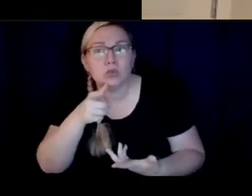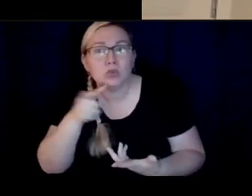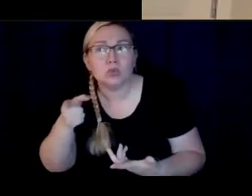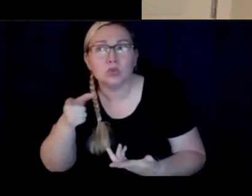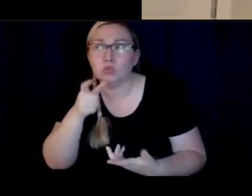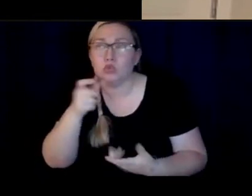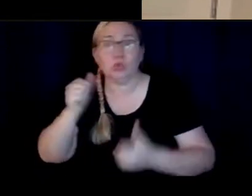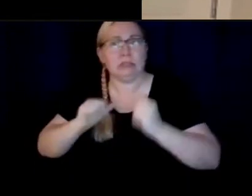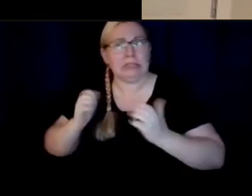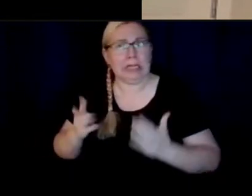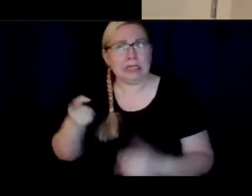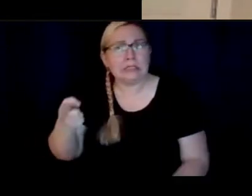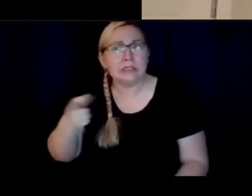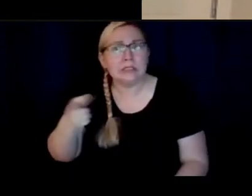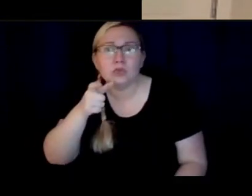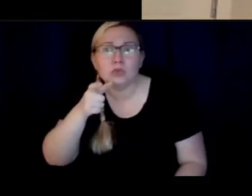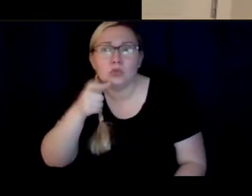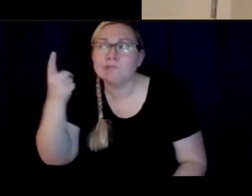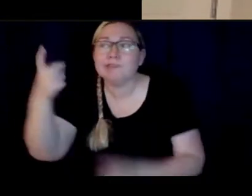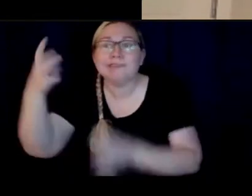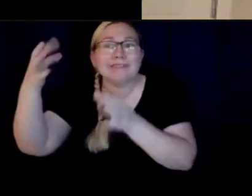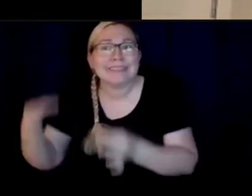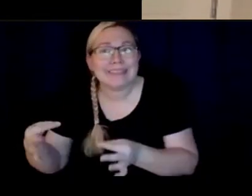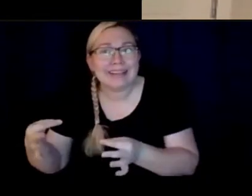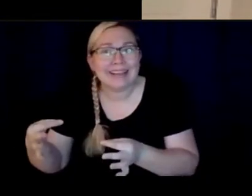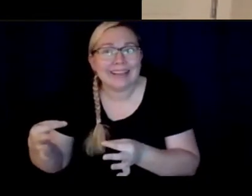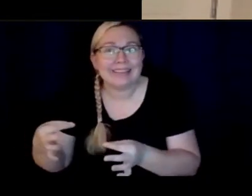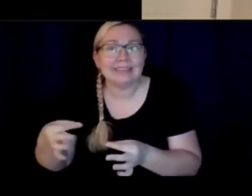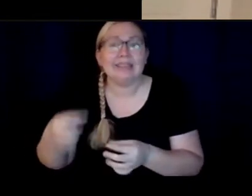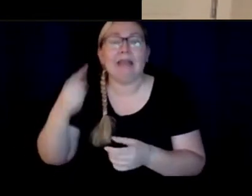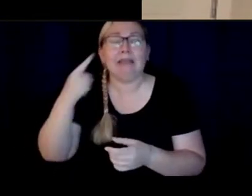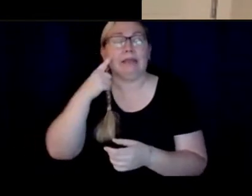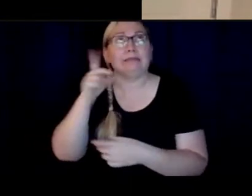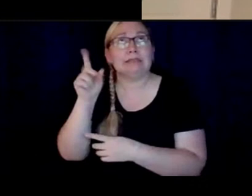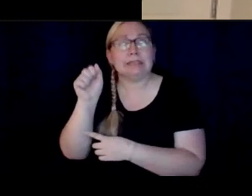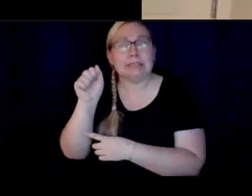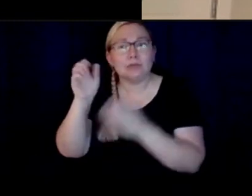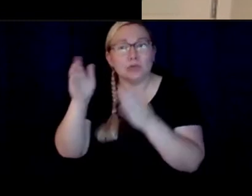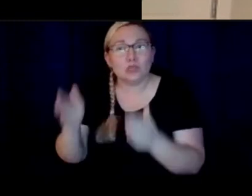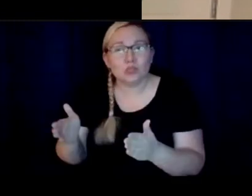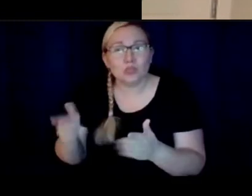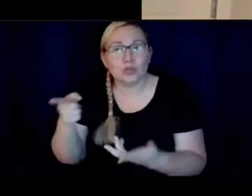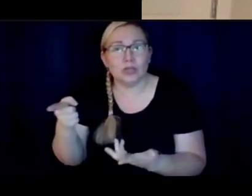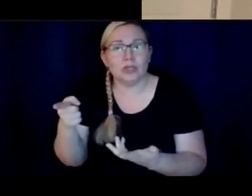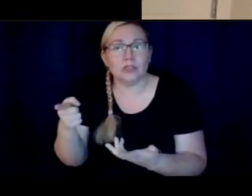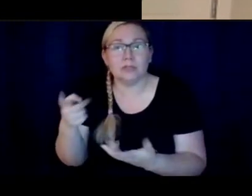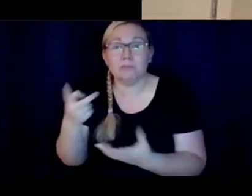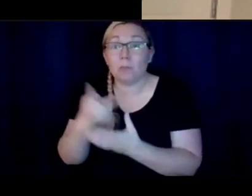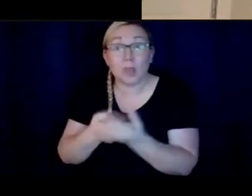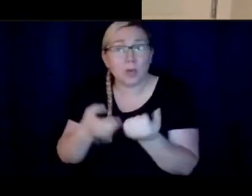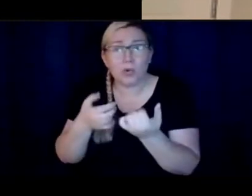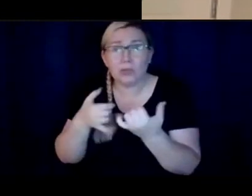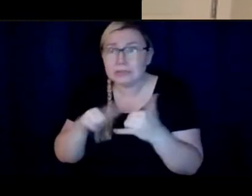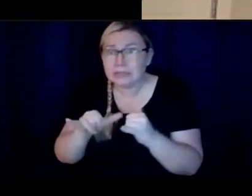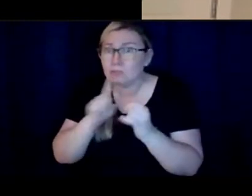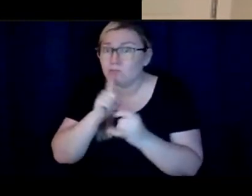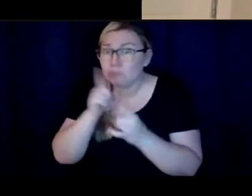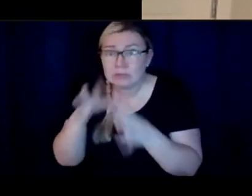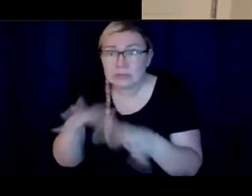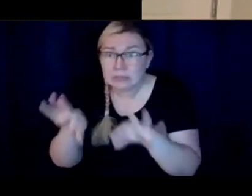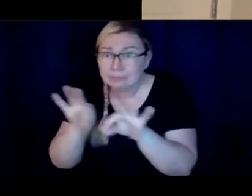cast? And the same for books, right? I think, you know, books are still really important in